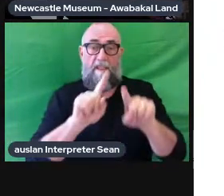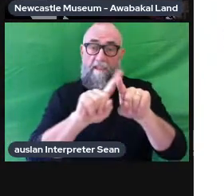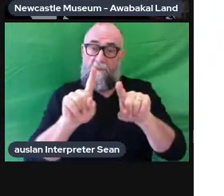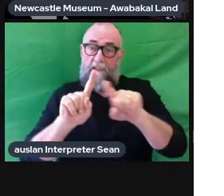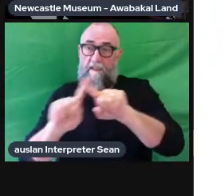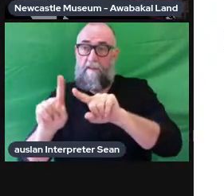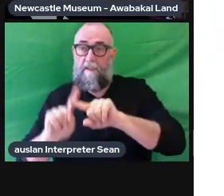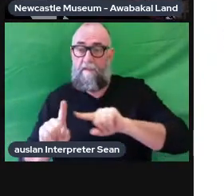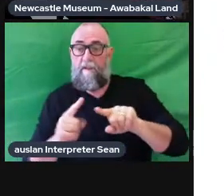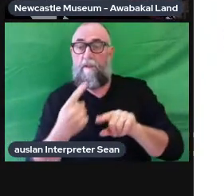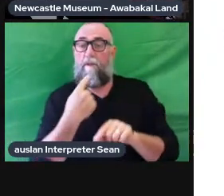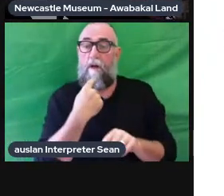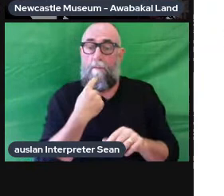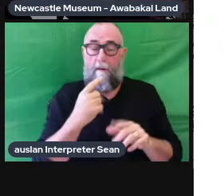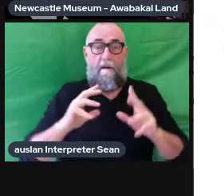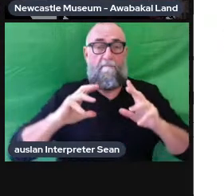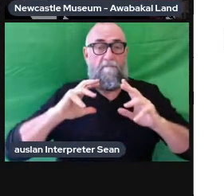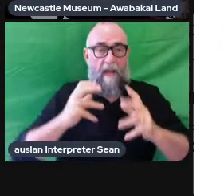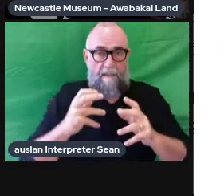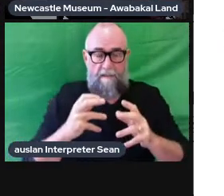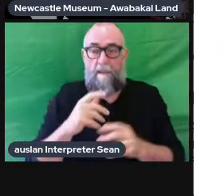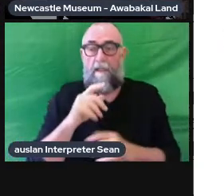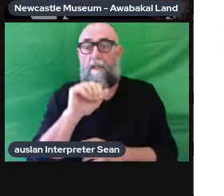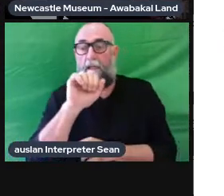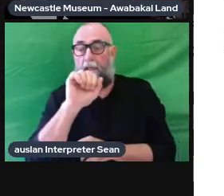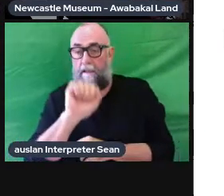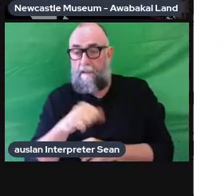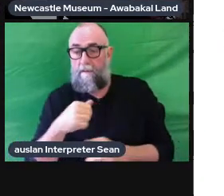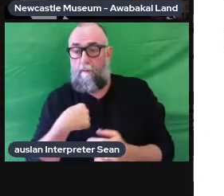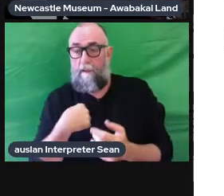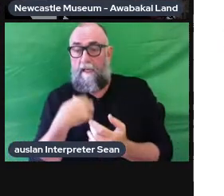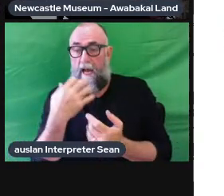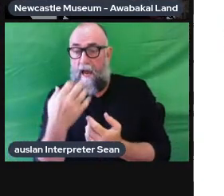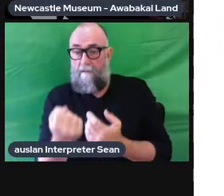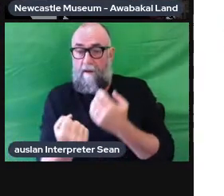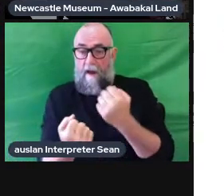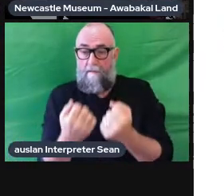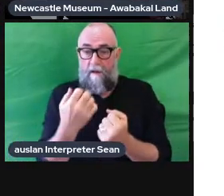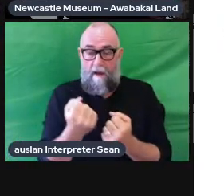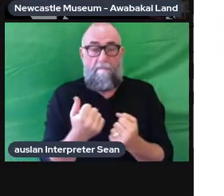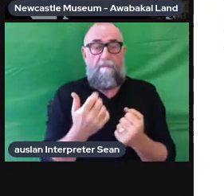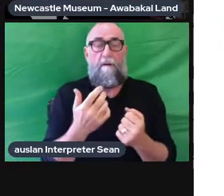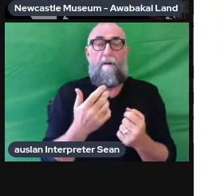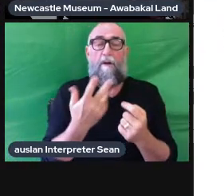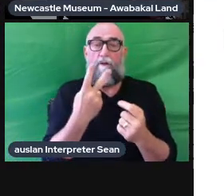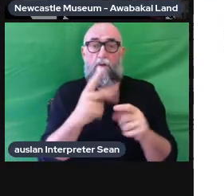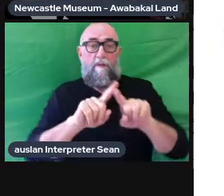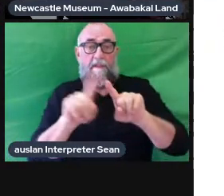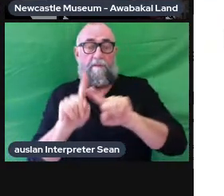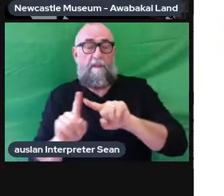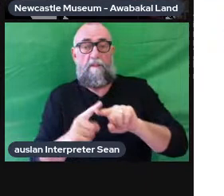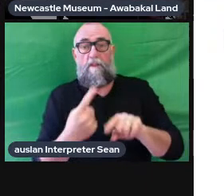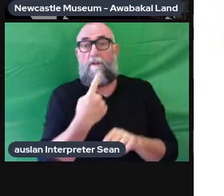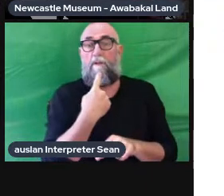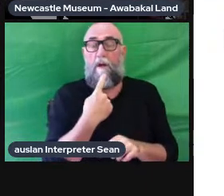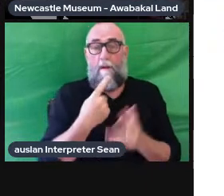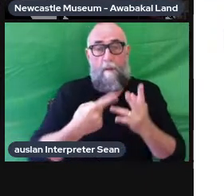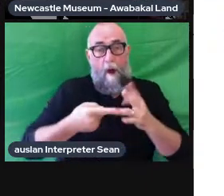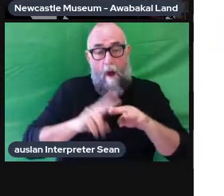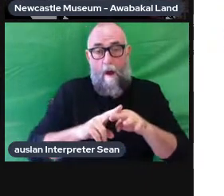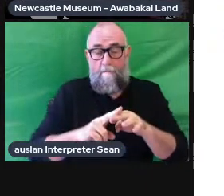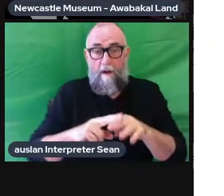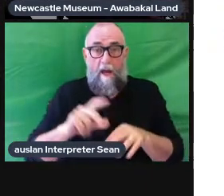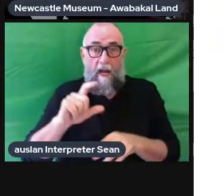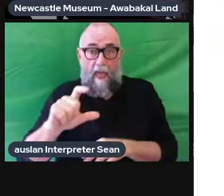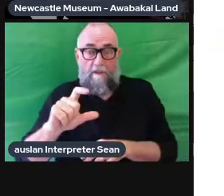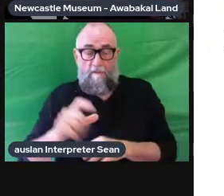have cholesterol, and even within cholesterol, we have 2 different types of cholesterol mainly. what we call the bad cholesterol, which we want to keep